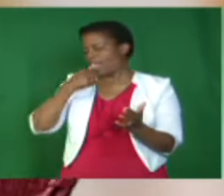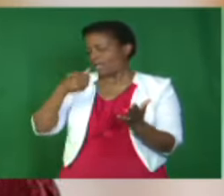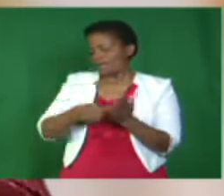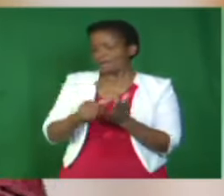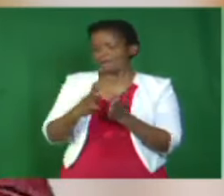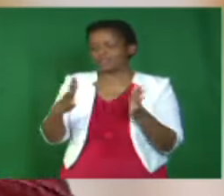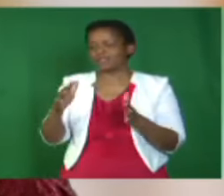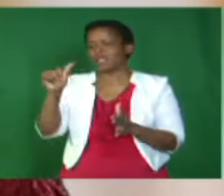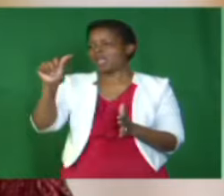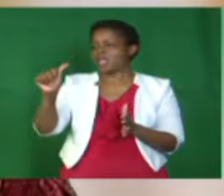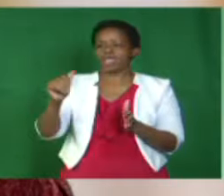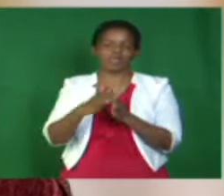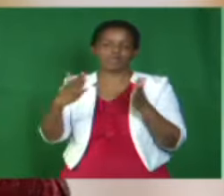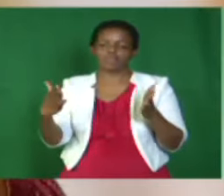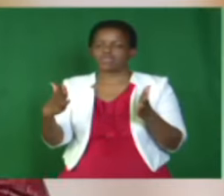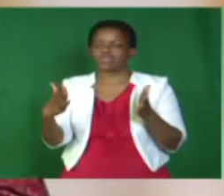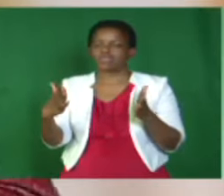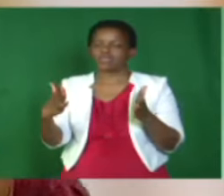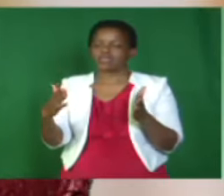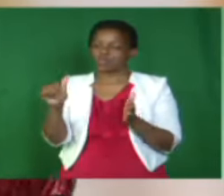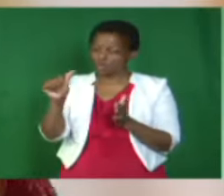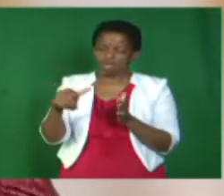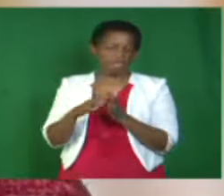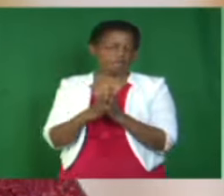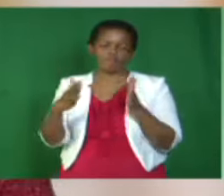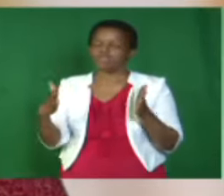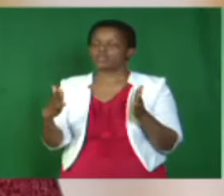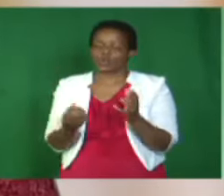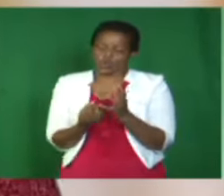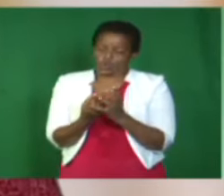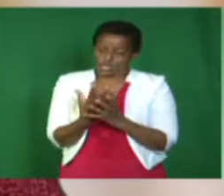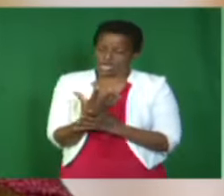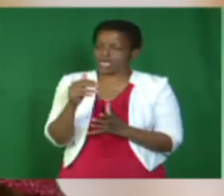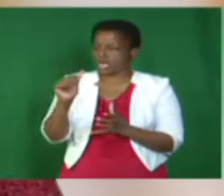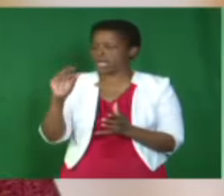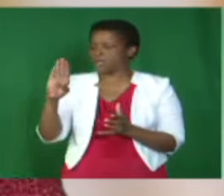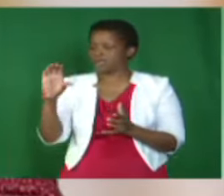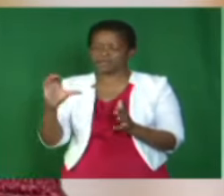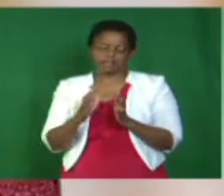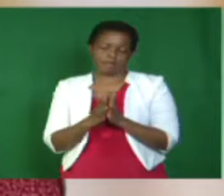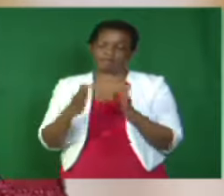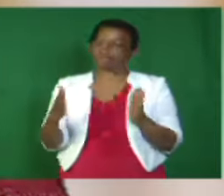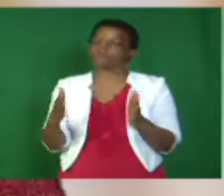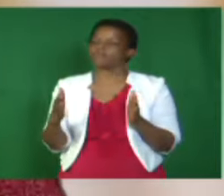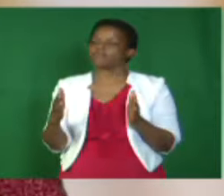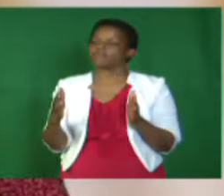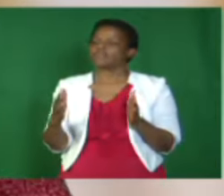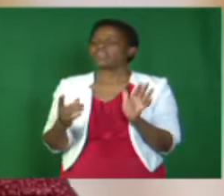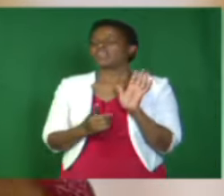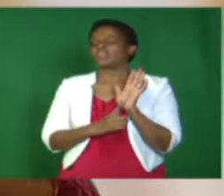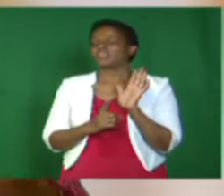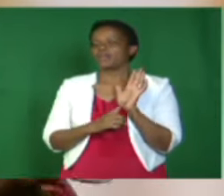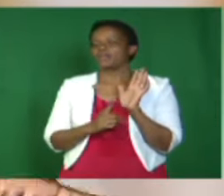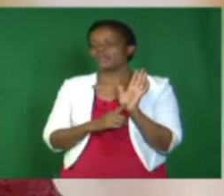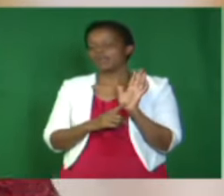if you are answering and your answer is a proper noun, start with the capital letter. I want to make an example of proper nouns. These